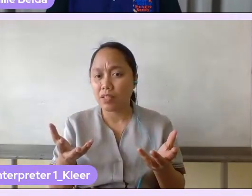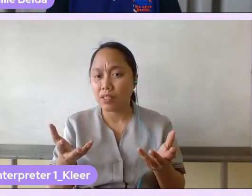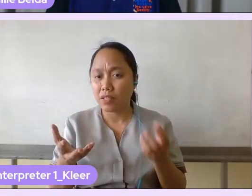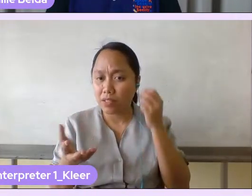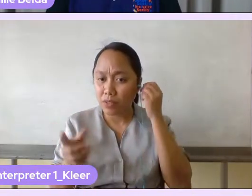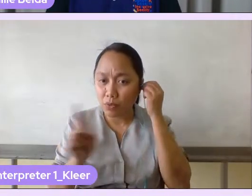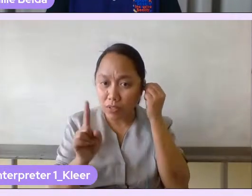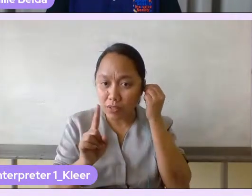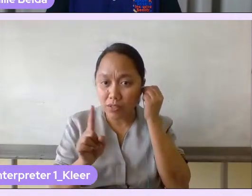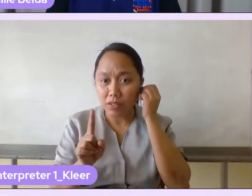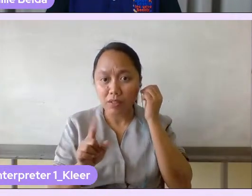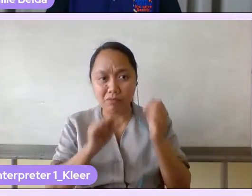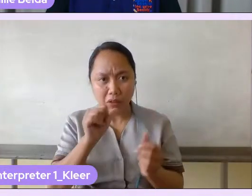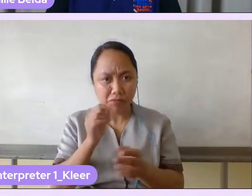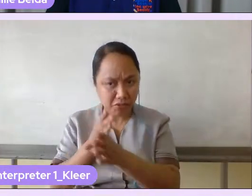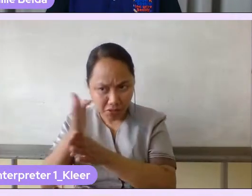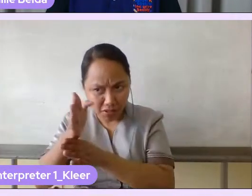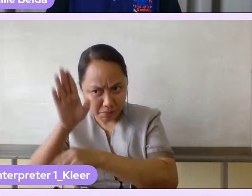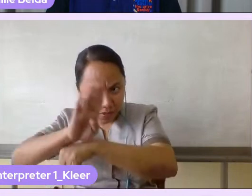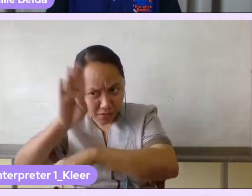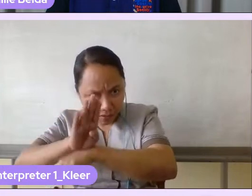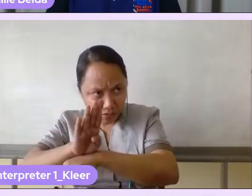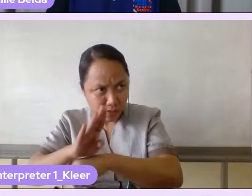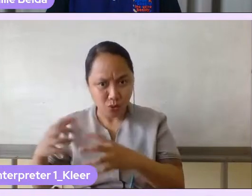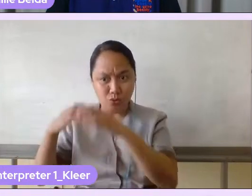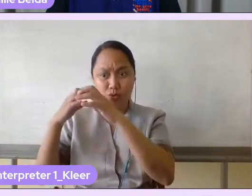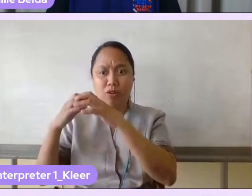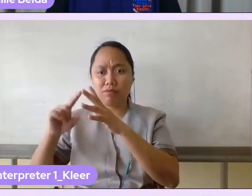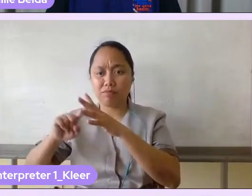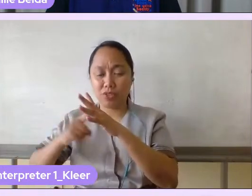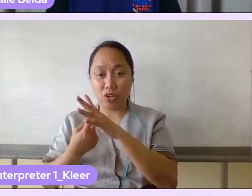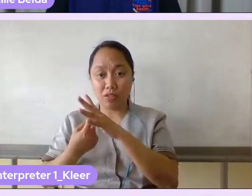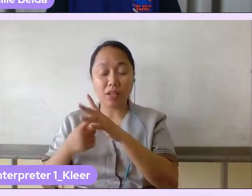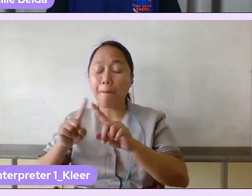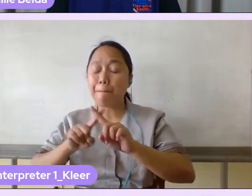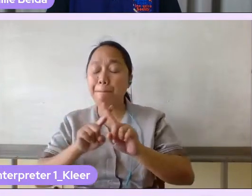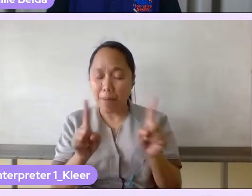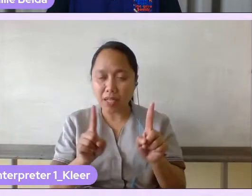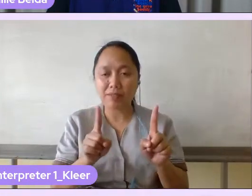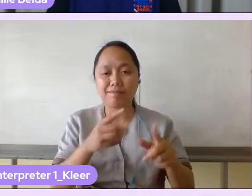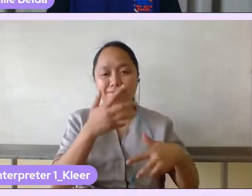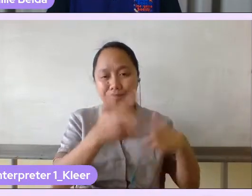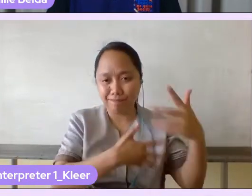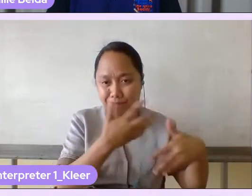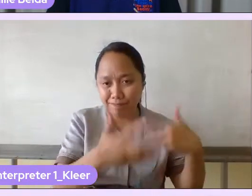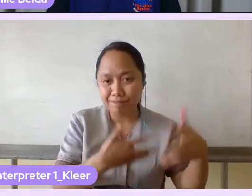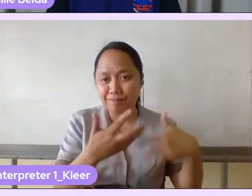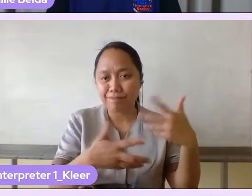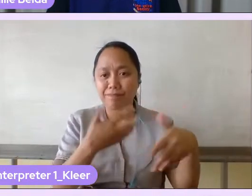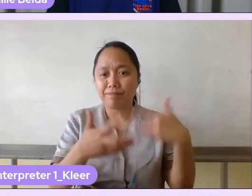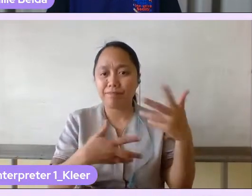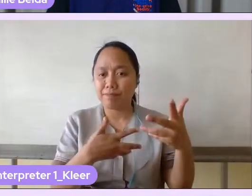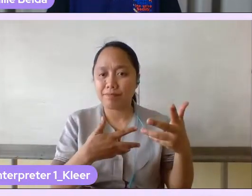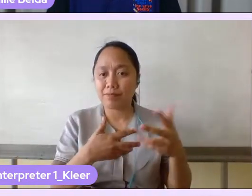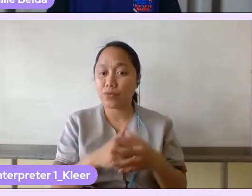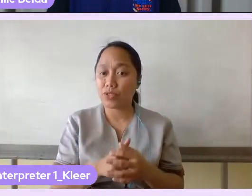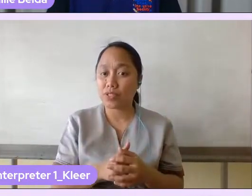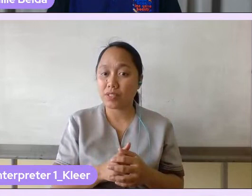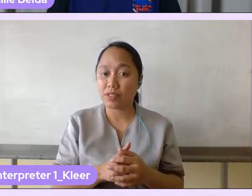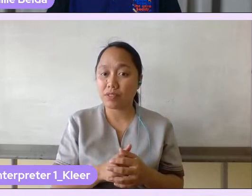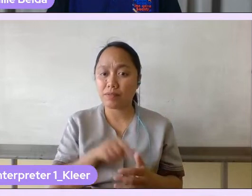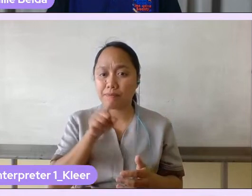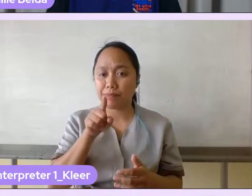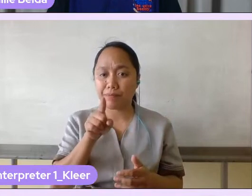business, right? So, I actually encourage people, and I think the most successful startups, no, are the ones that are started by people who